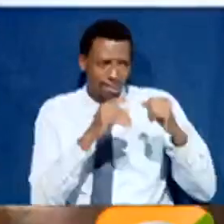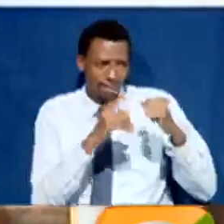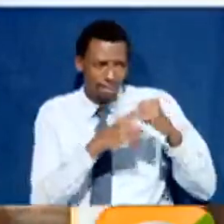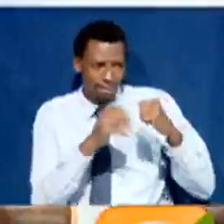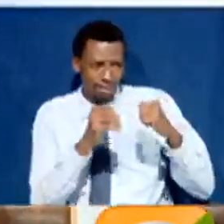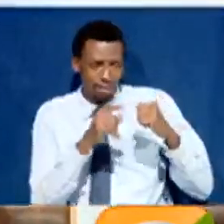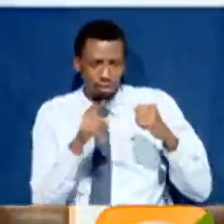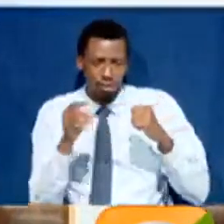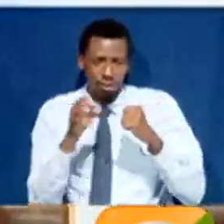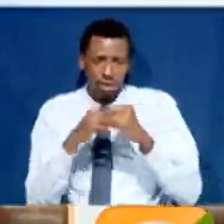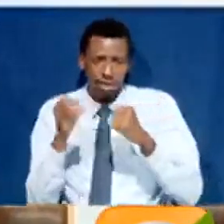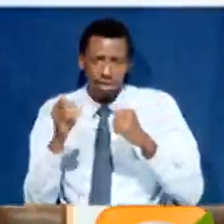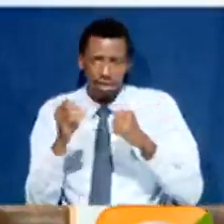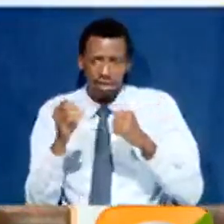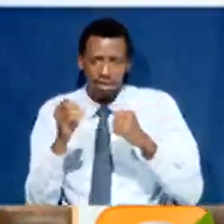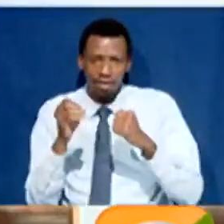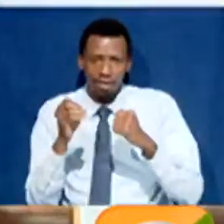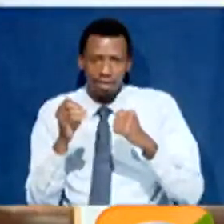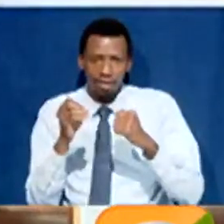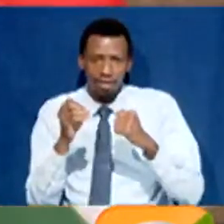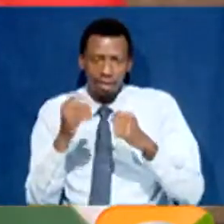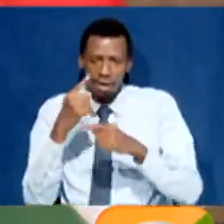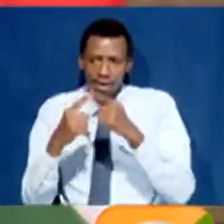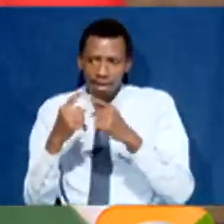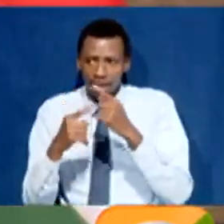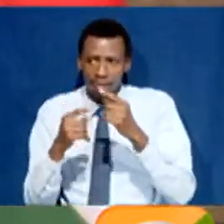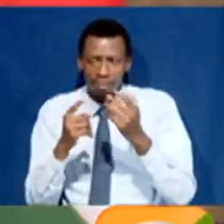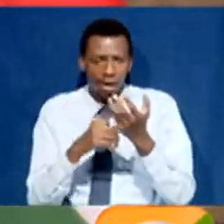60 to 80 year. Every year. So how many houses does that construct?